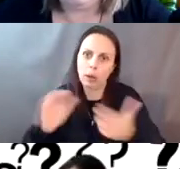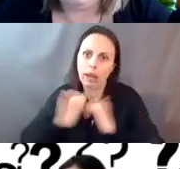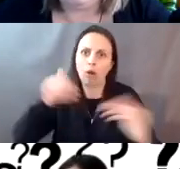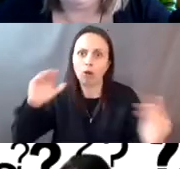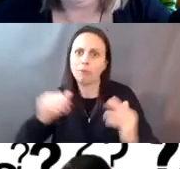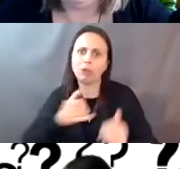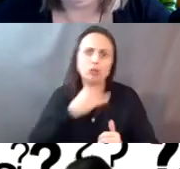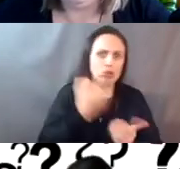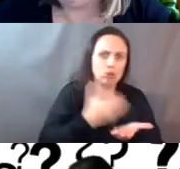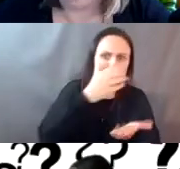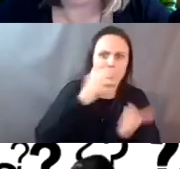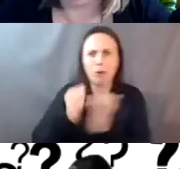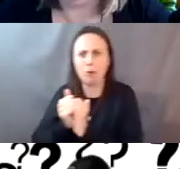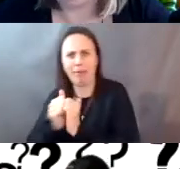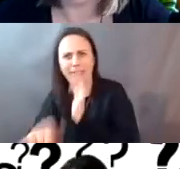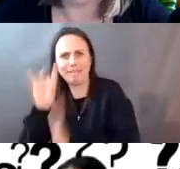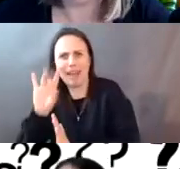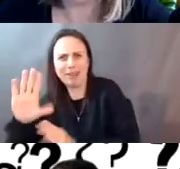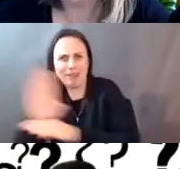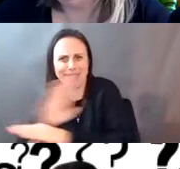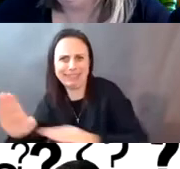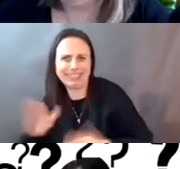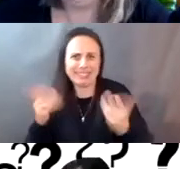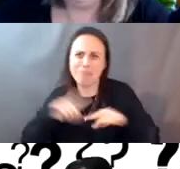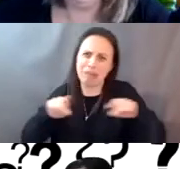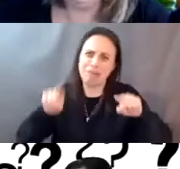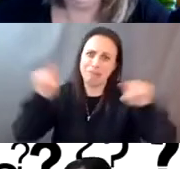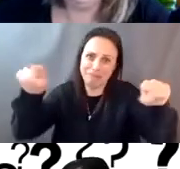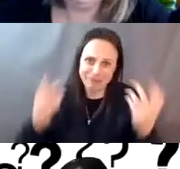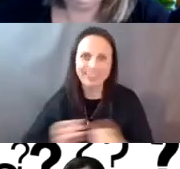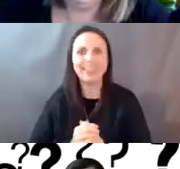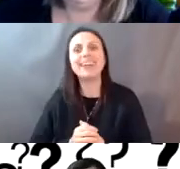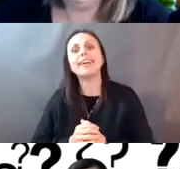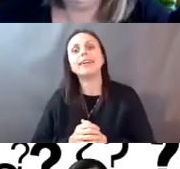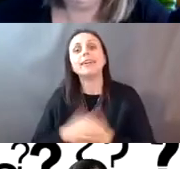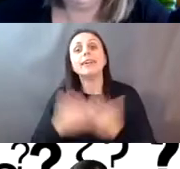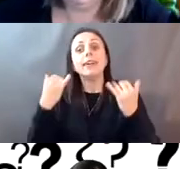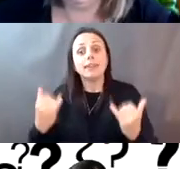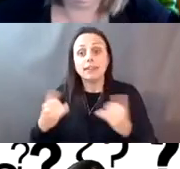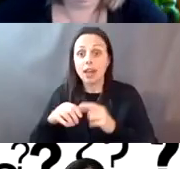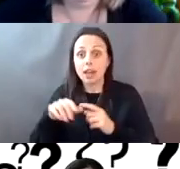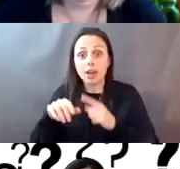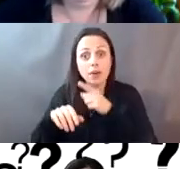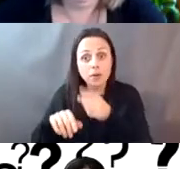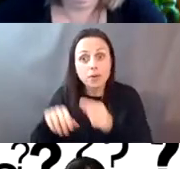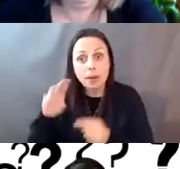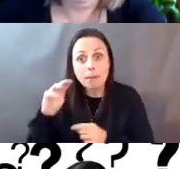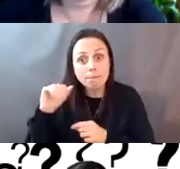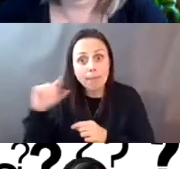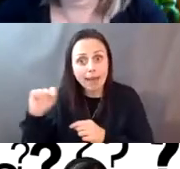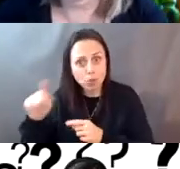explain some of these ideas. So Works. It works. excellent. Okay, so now, Mandy, do you want to unmute and ask a question?